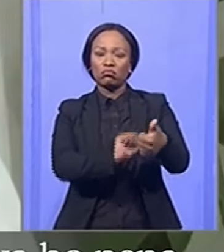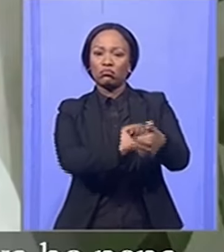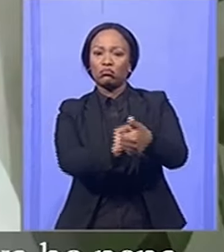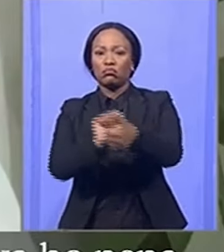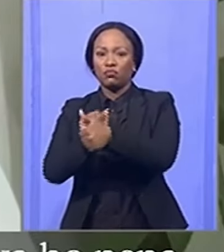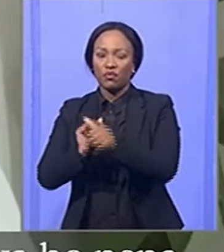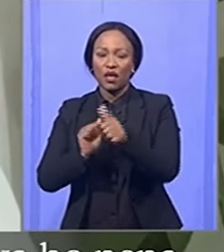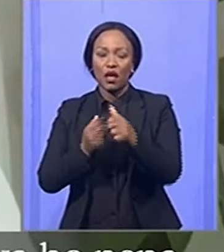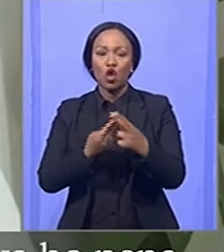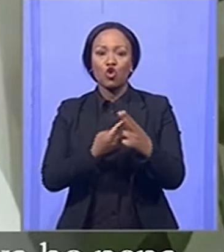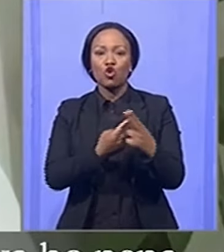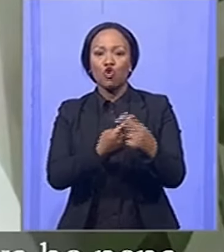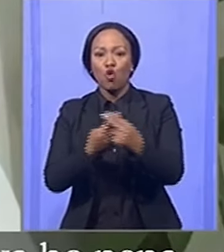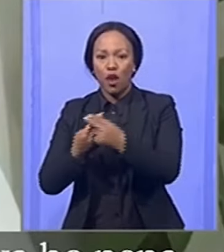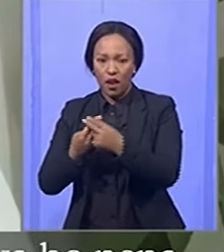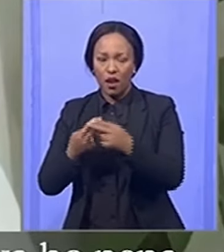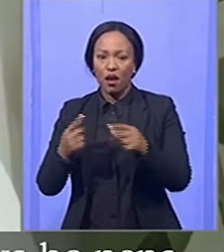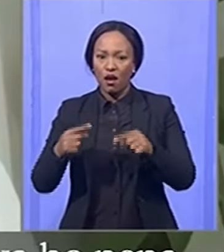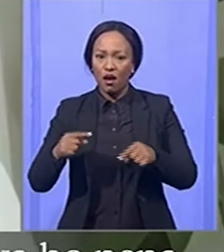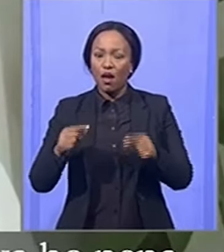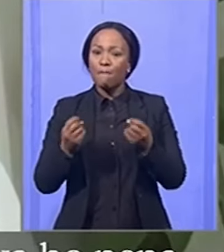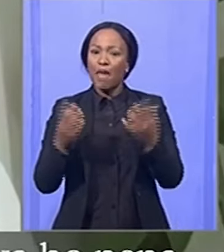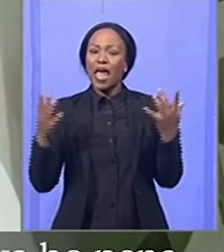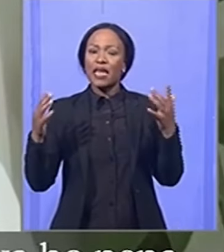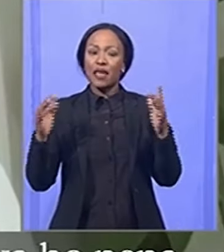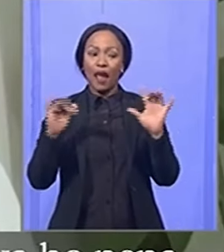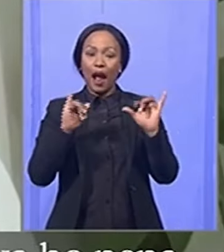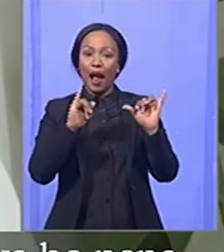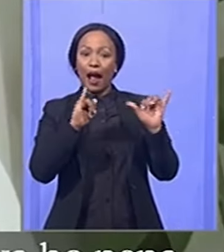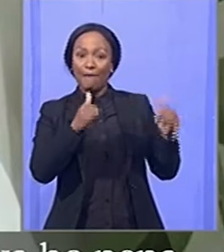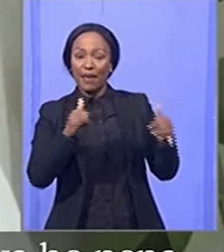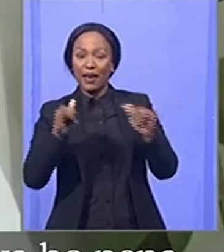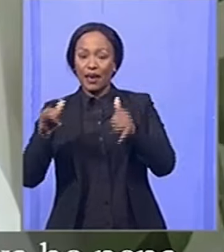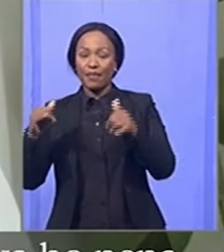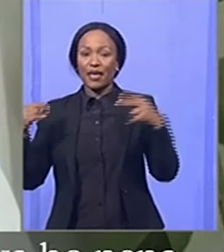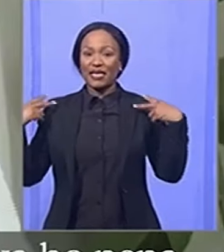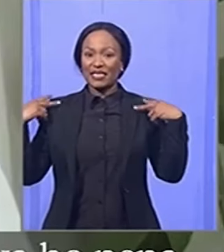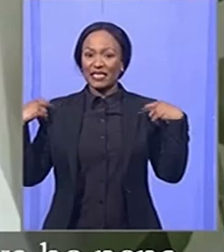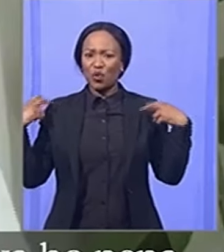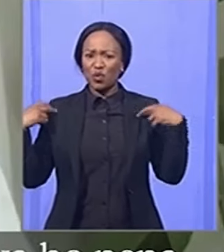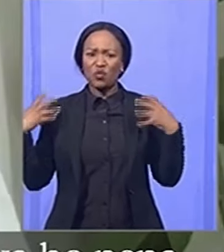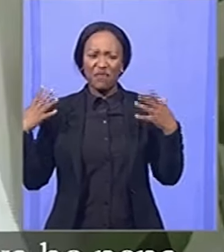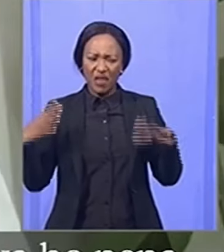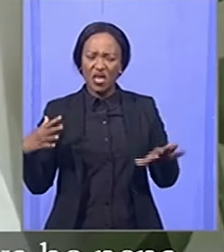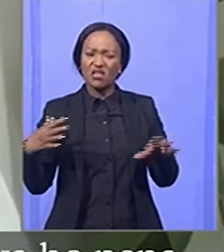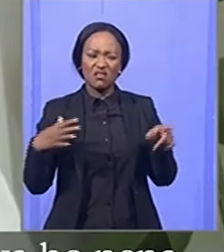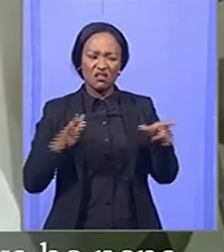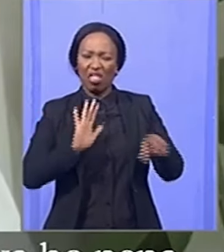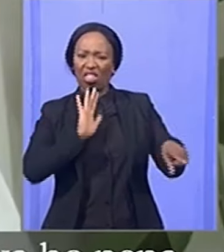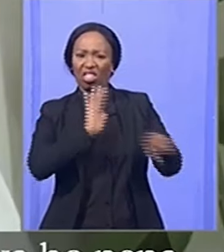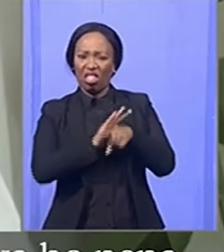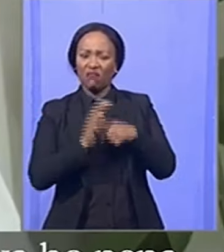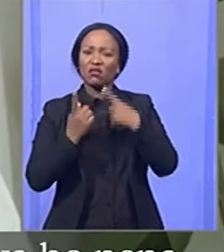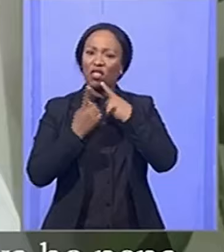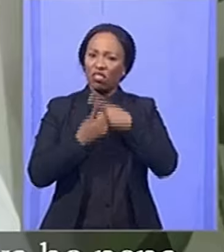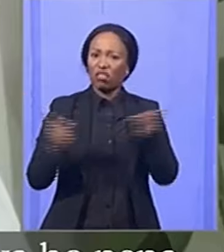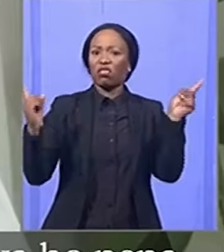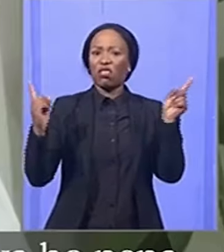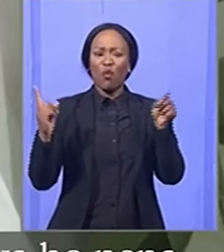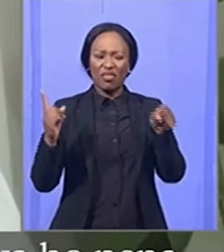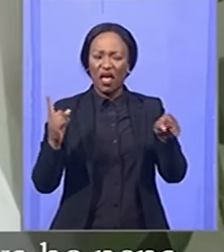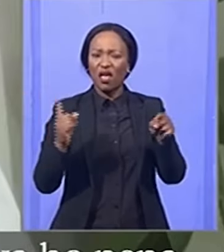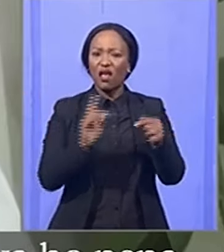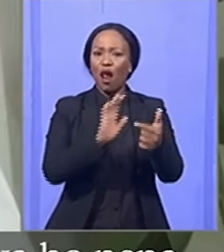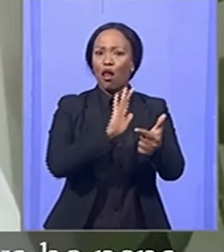have publicly named and shamed several security companies in a bid to expose them in this type of